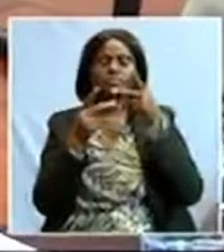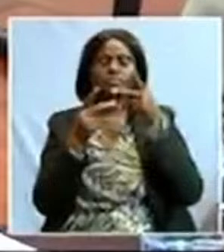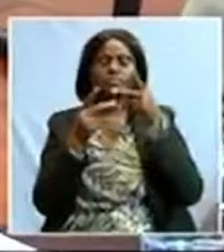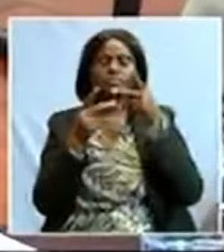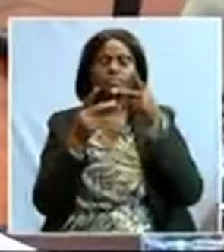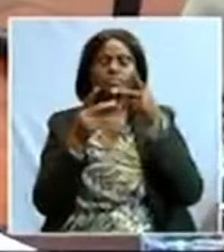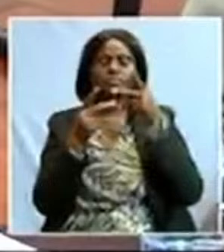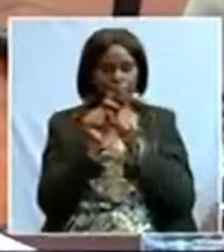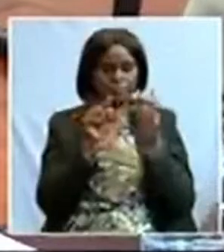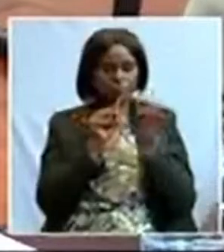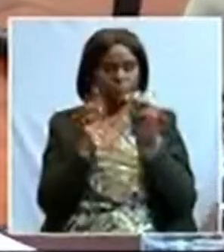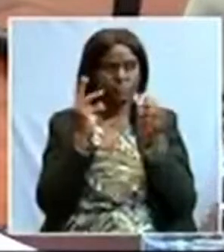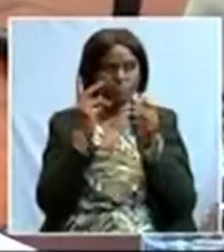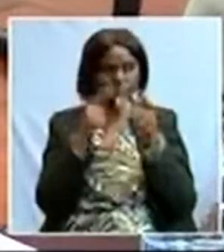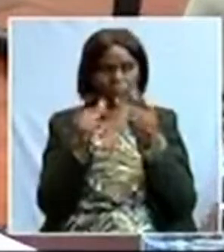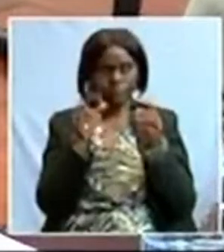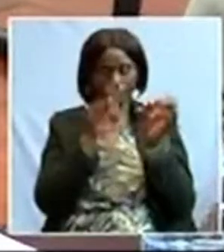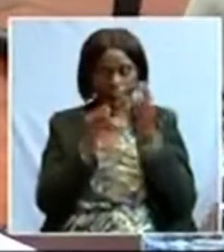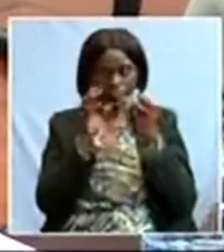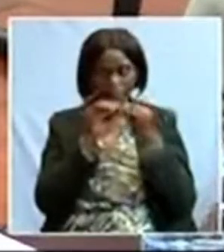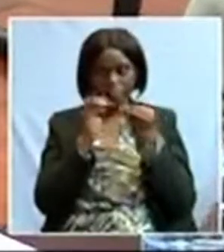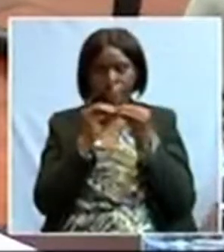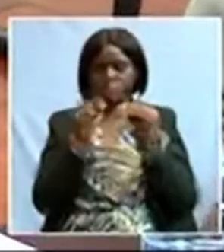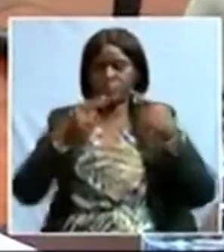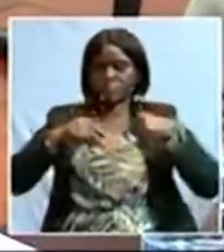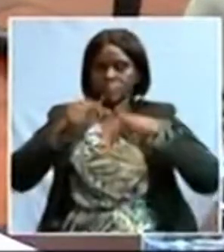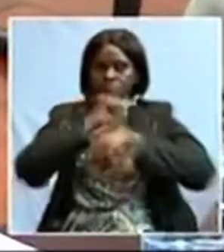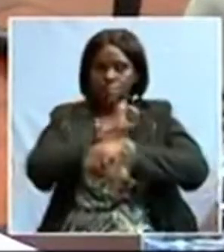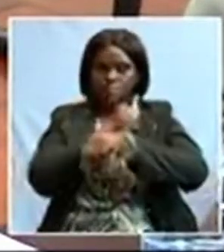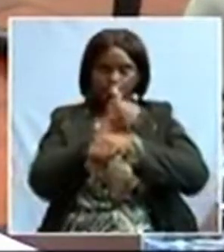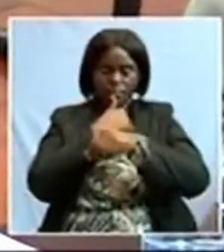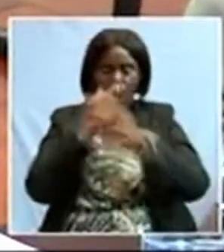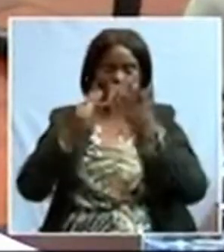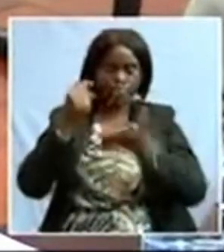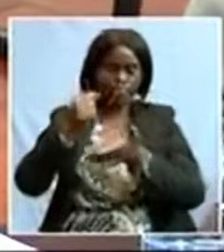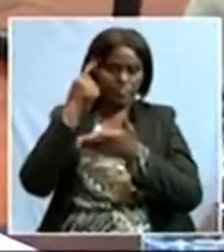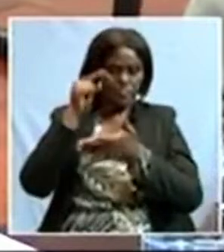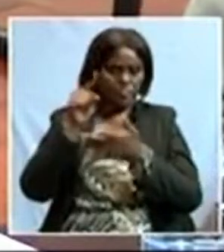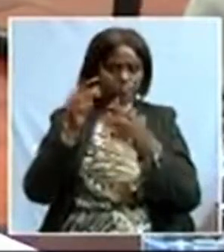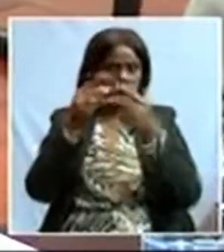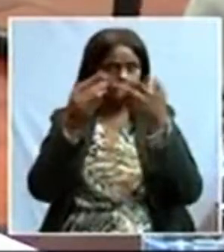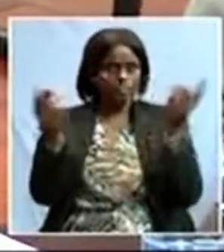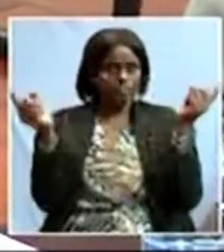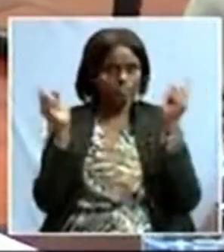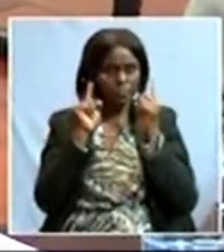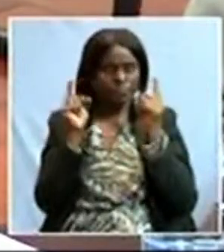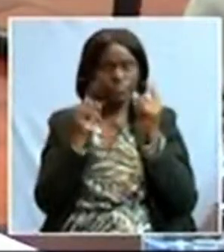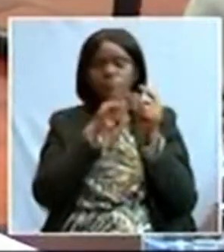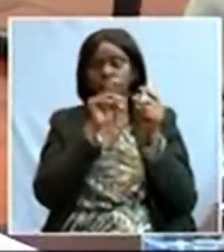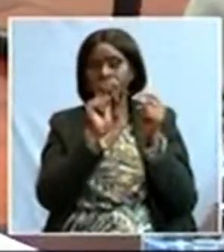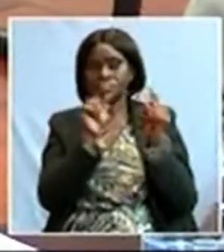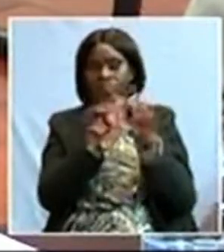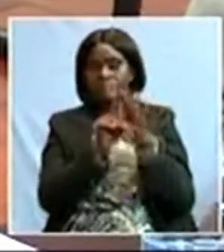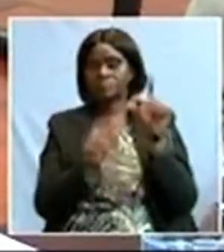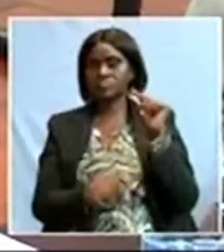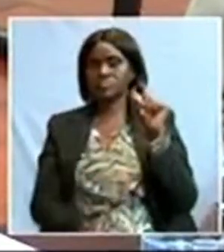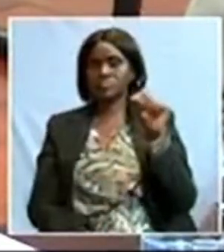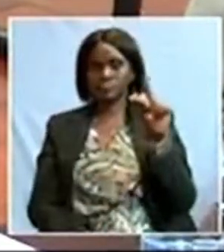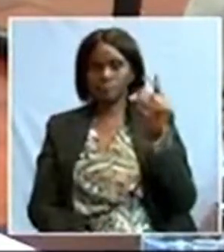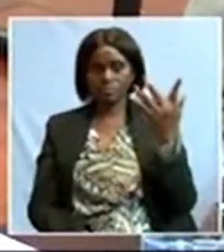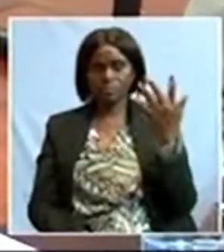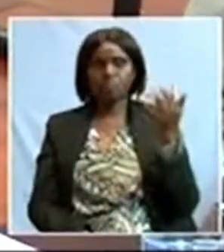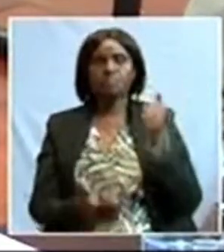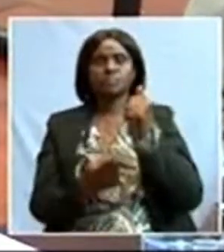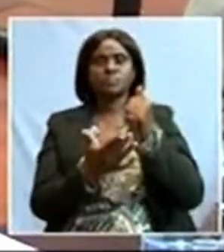taken. Management would like to state that the local authority has budgeted for the fencing of the dump site in 2025